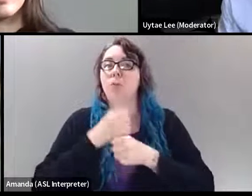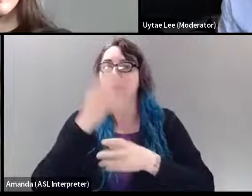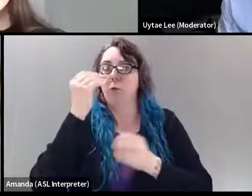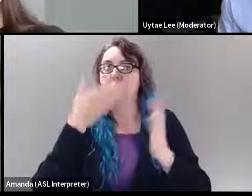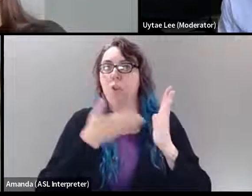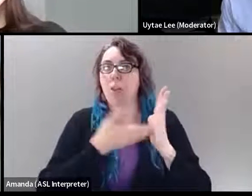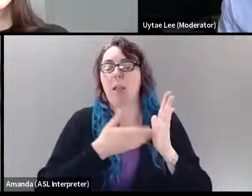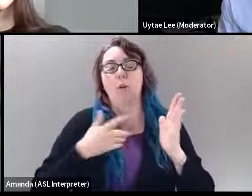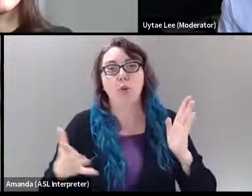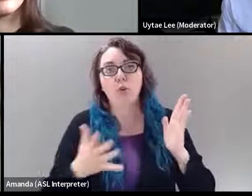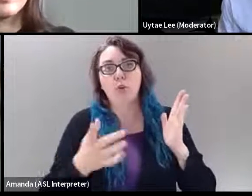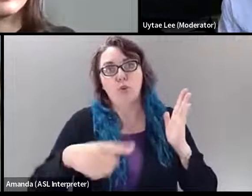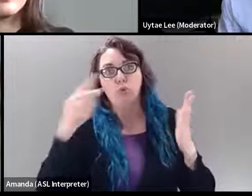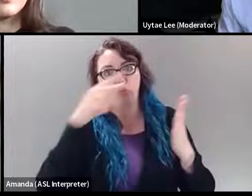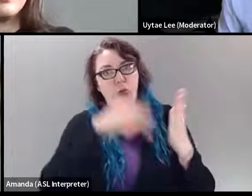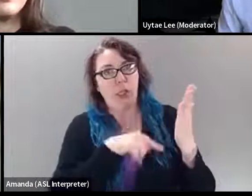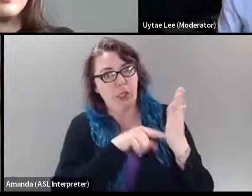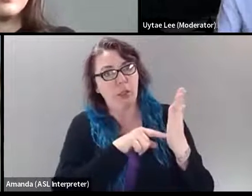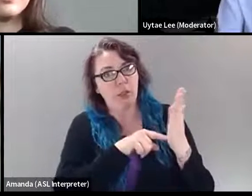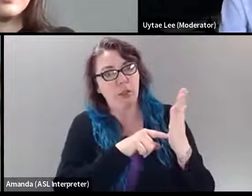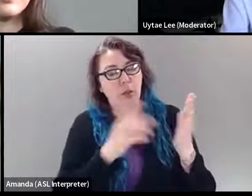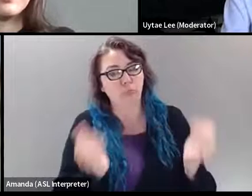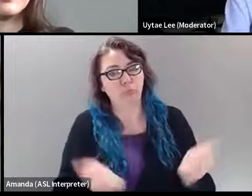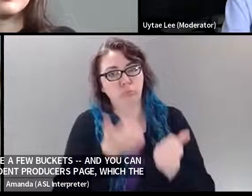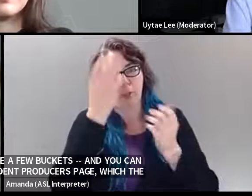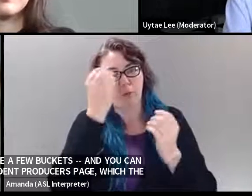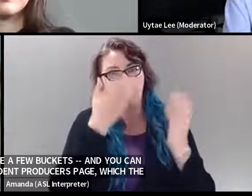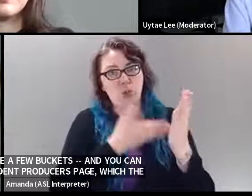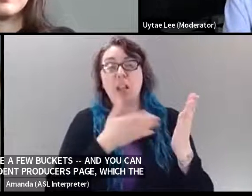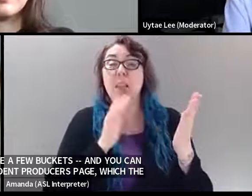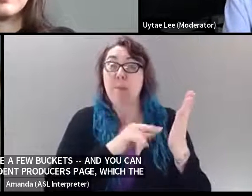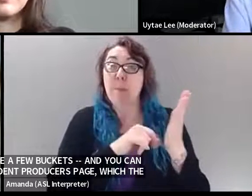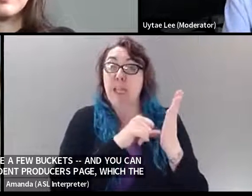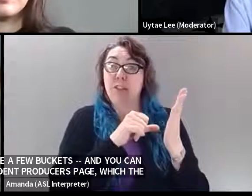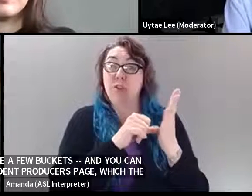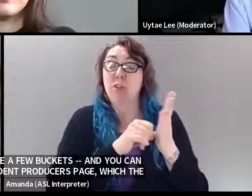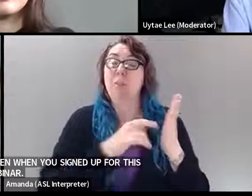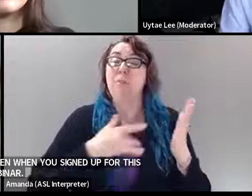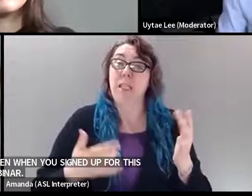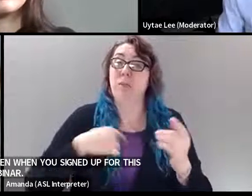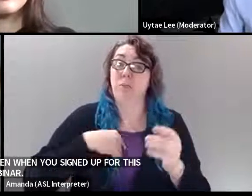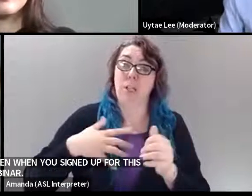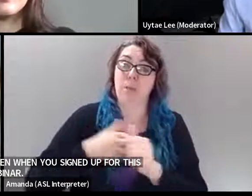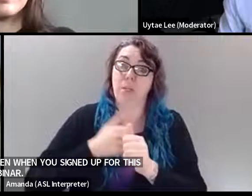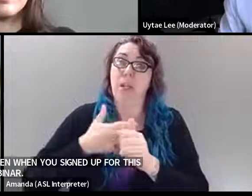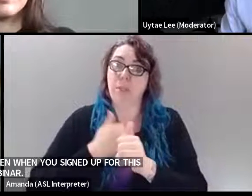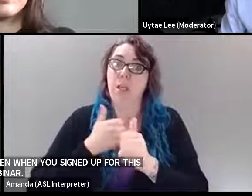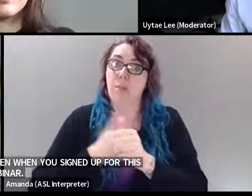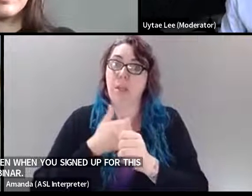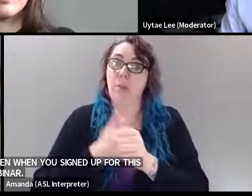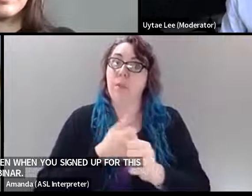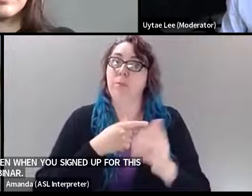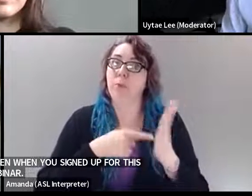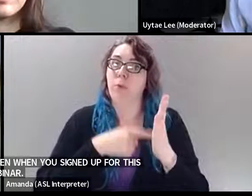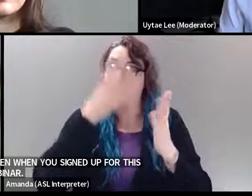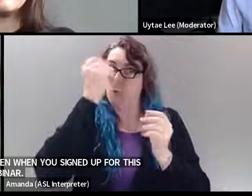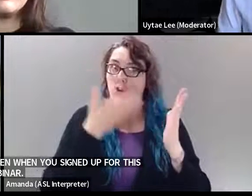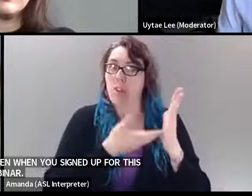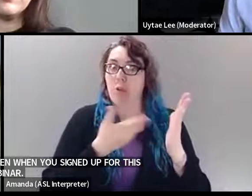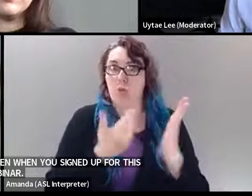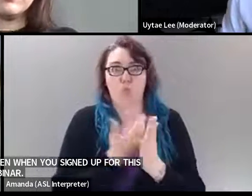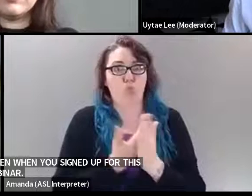look those pages over closely. They're pages we update constantly and are on top of, so they're really useful.